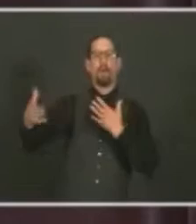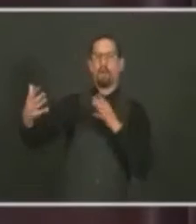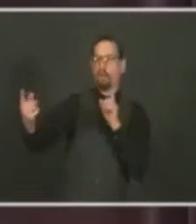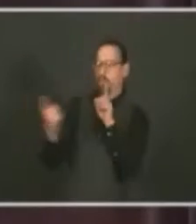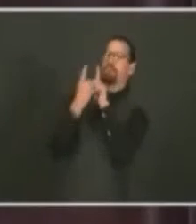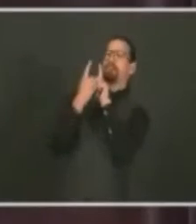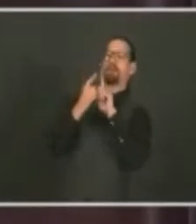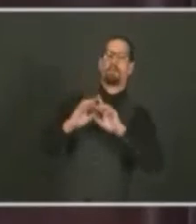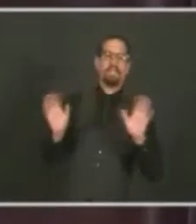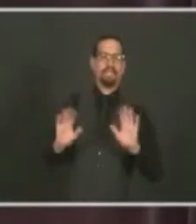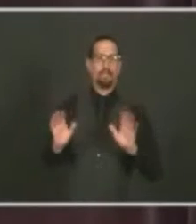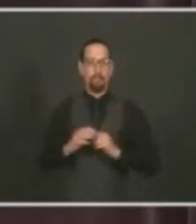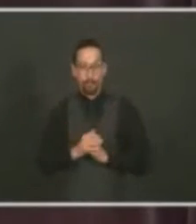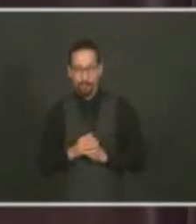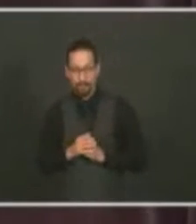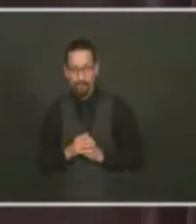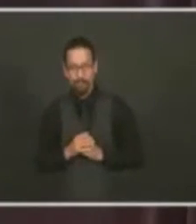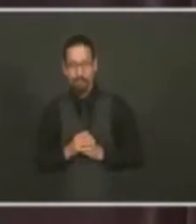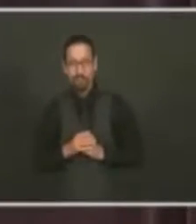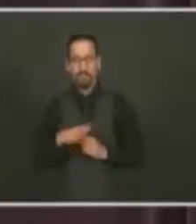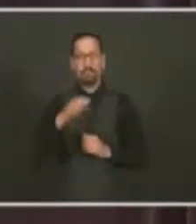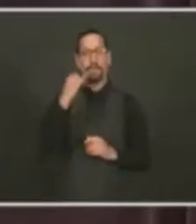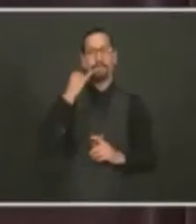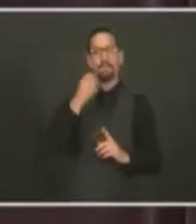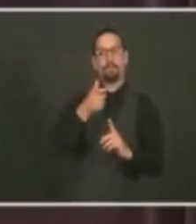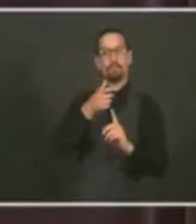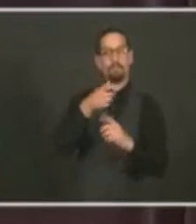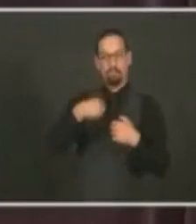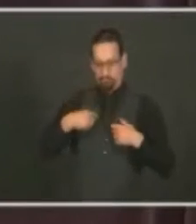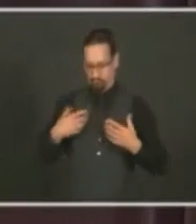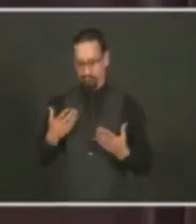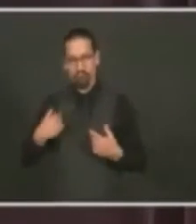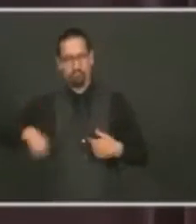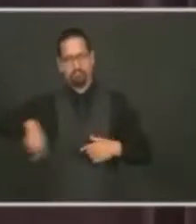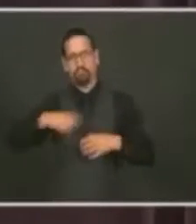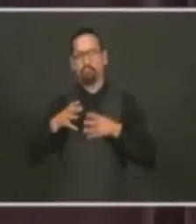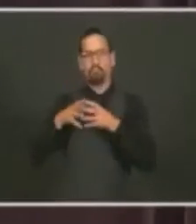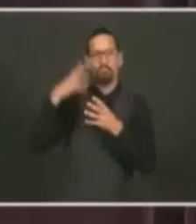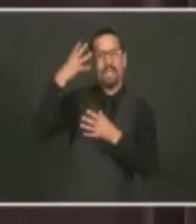along and use it each time in between, or as many times as you can.